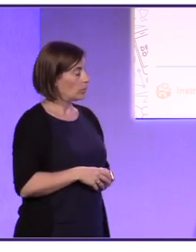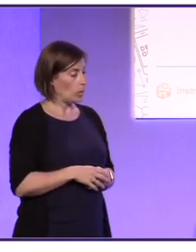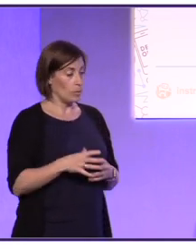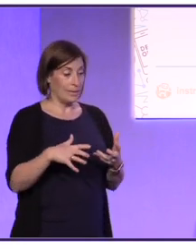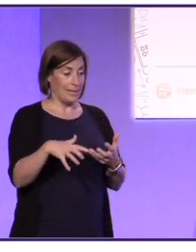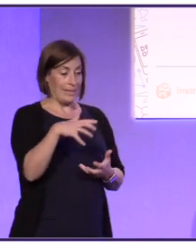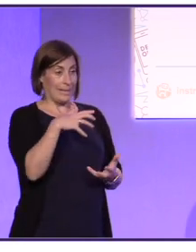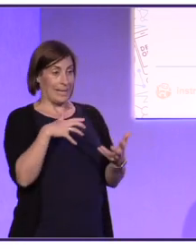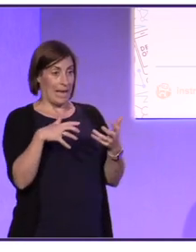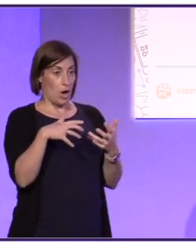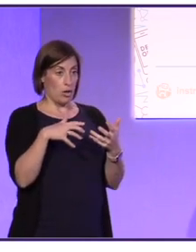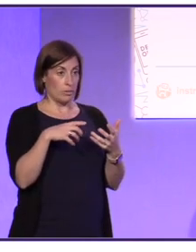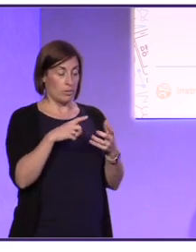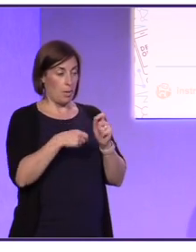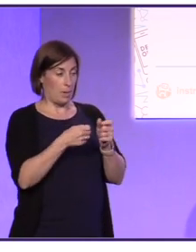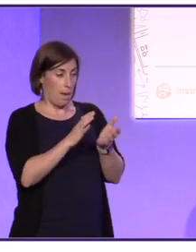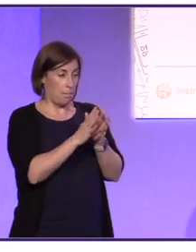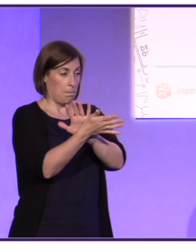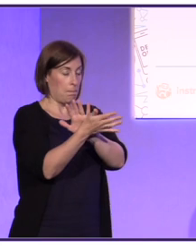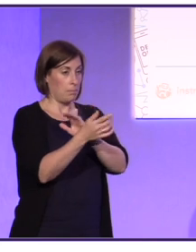do?